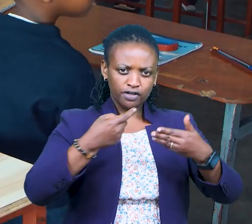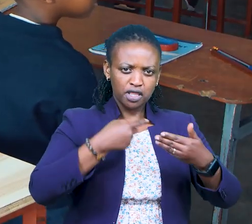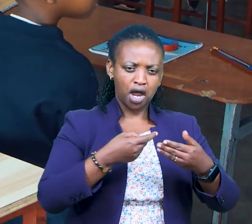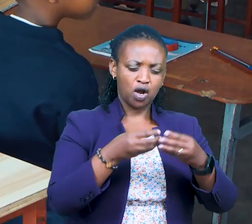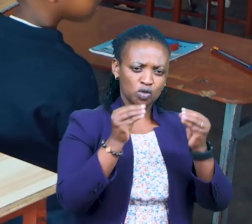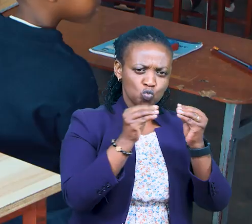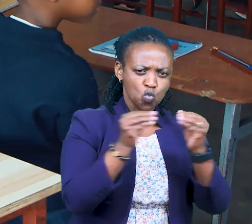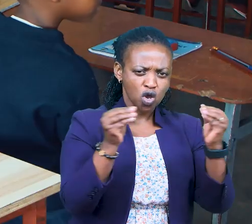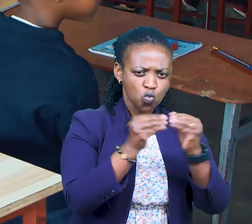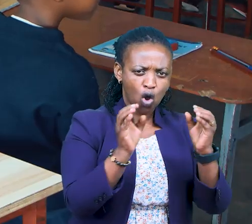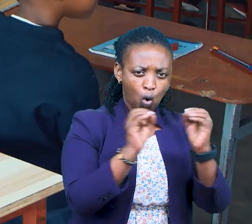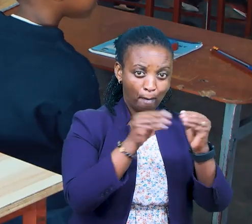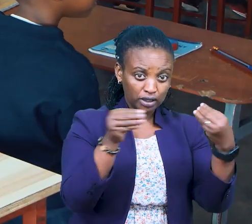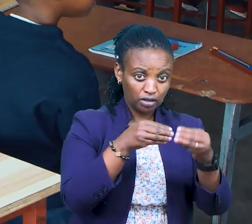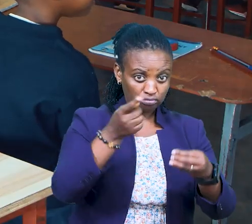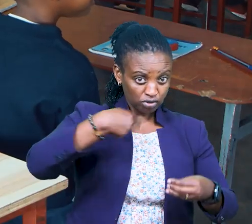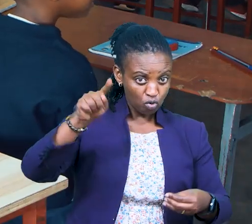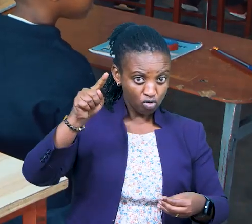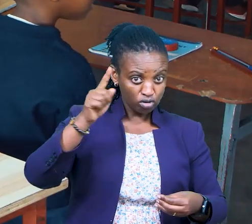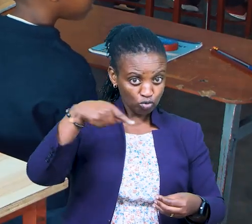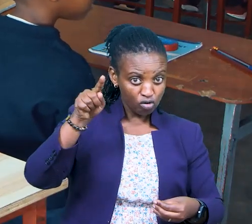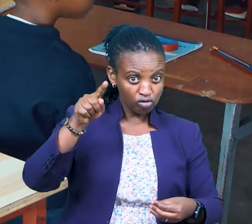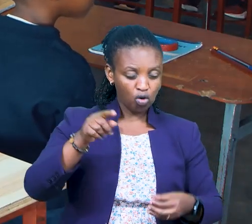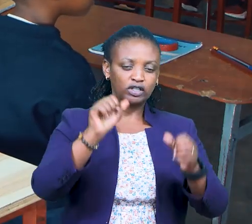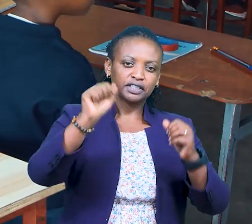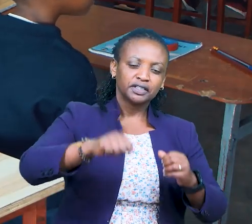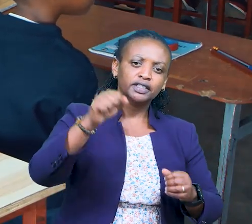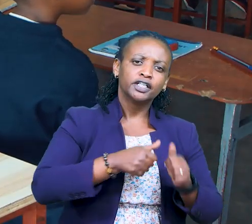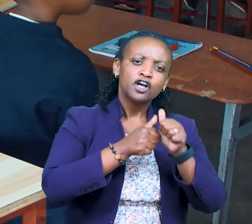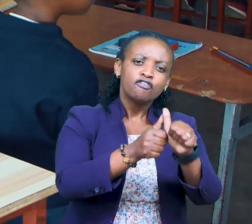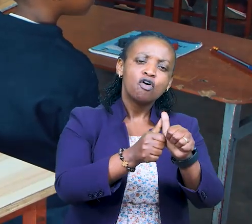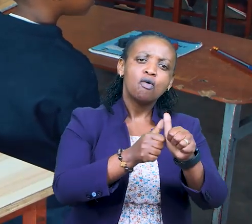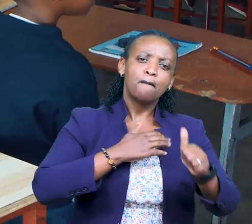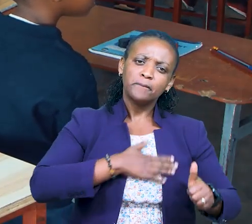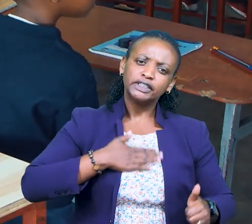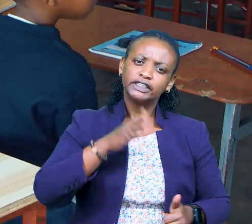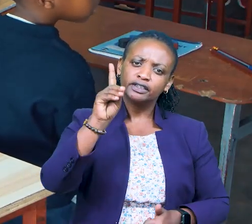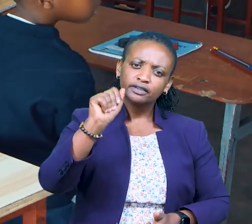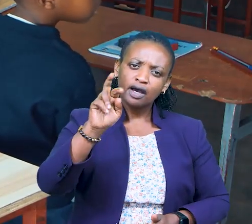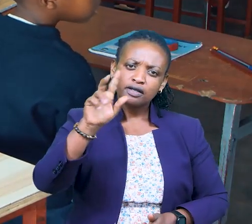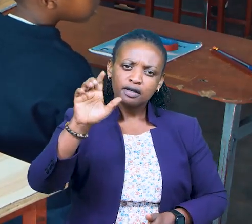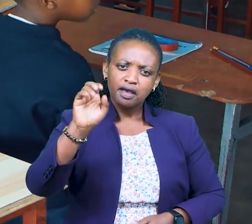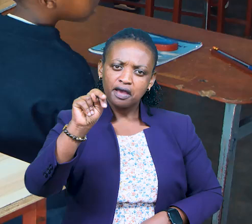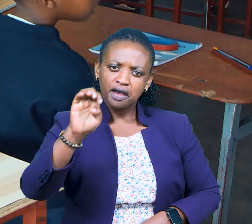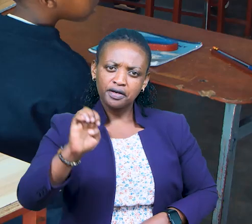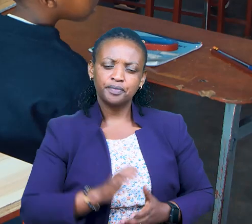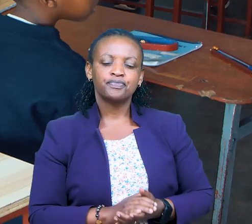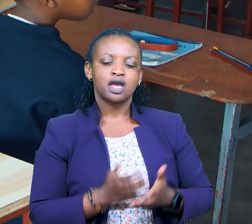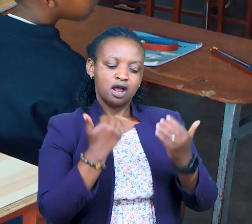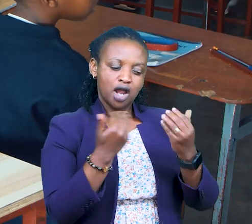to give us non-magnetic materials. Am I right? Yes. Can we follow Dariren, please?